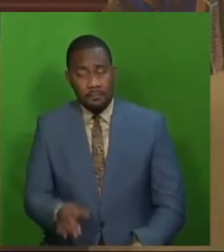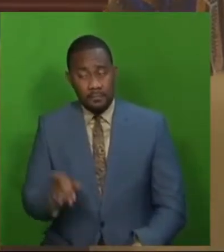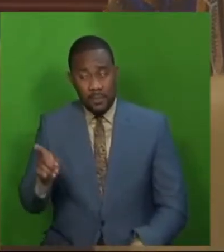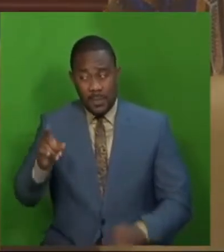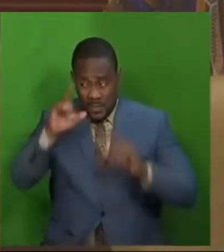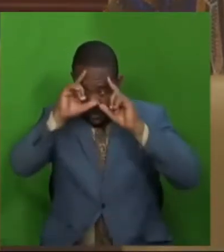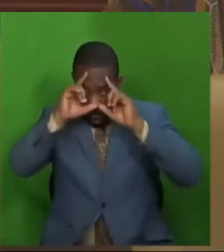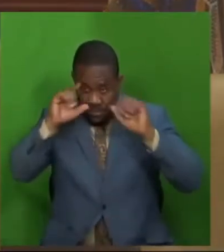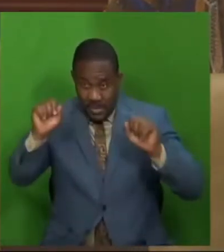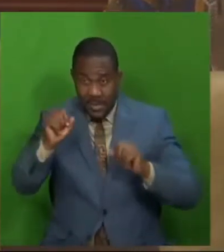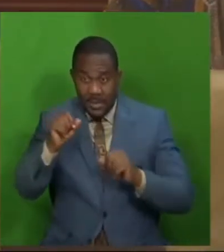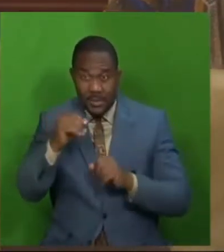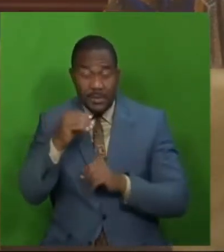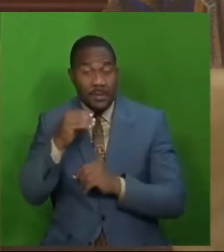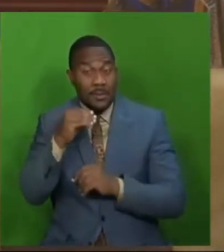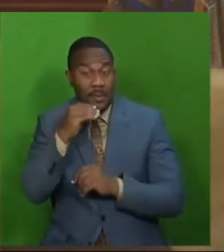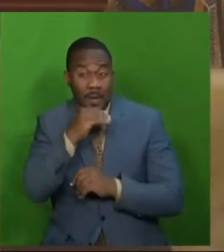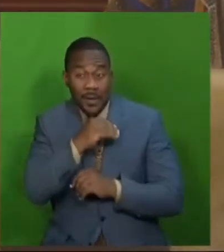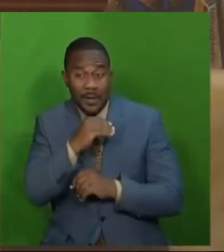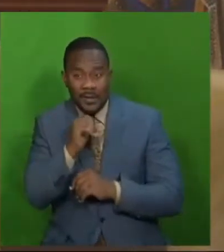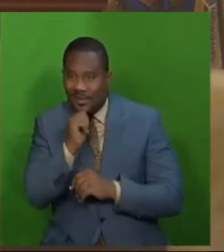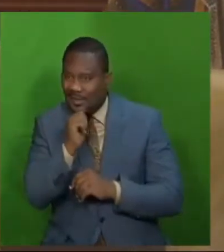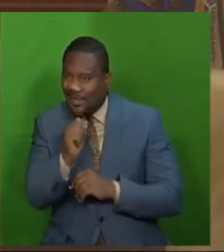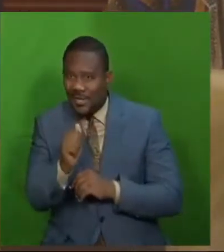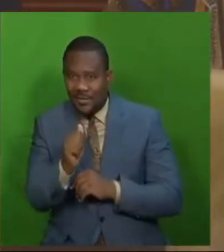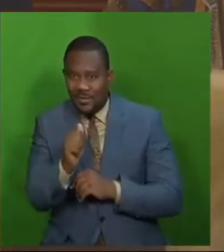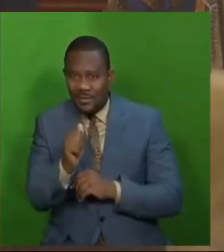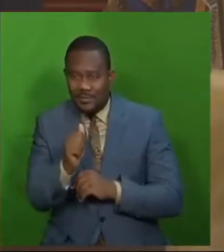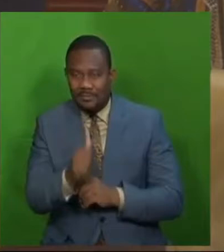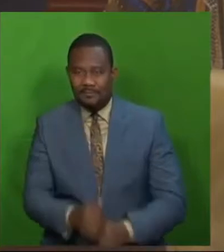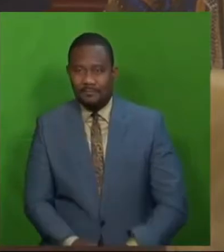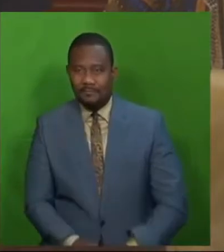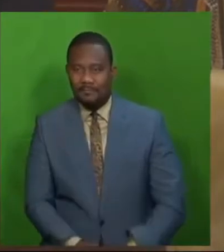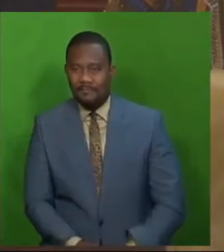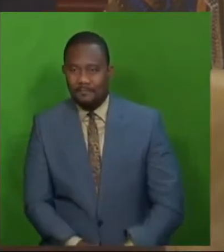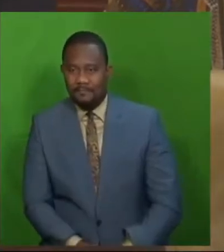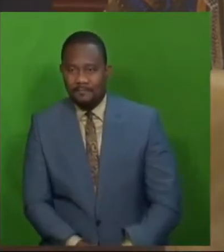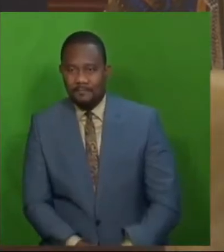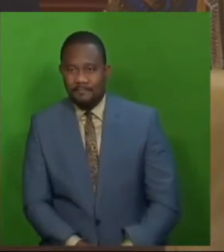candid. Mr. Speaker, reading the State of the Nation address,